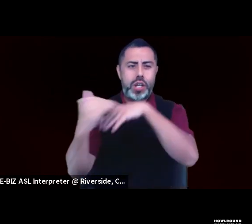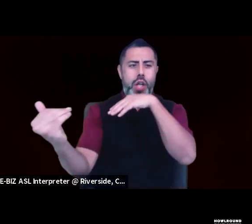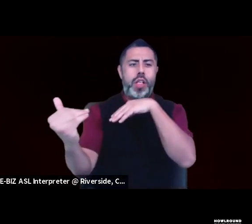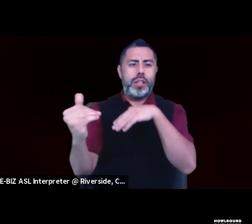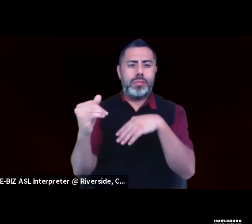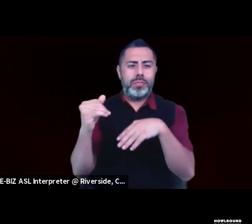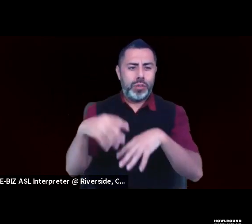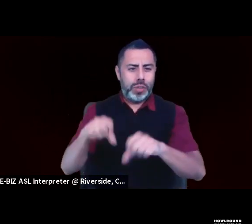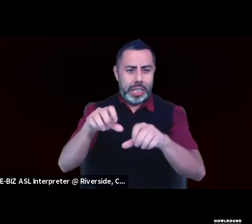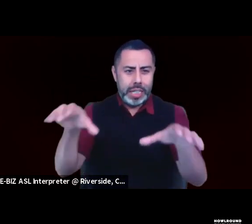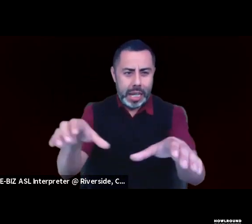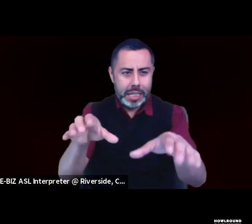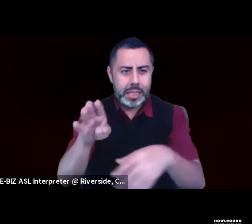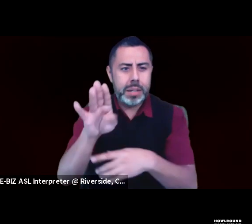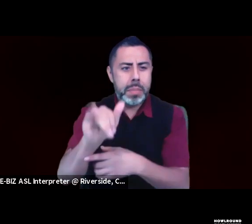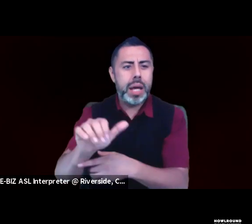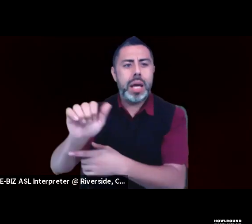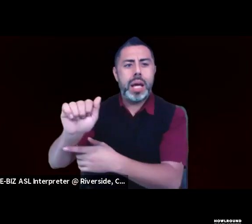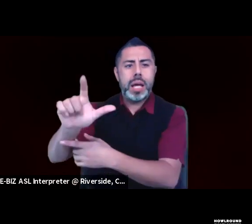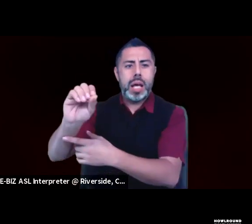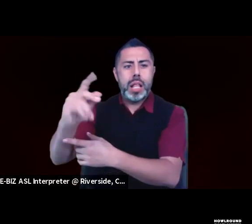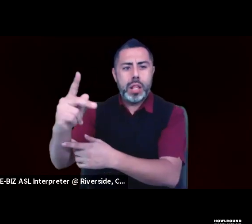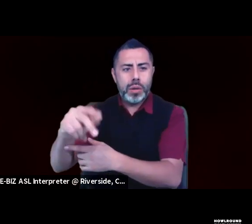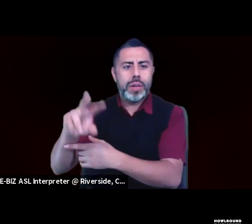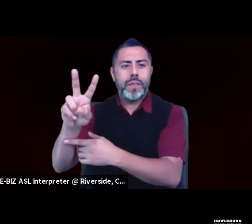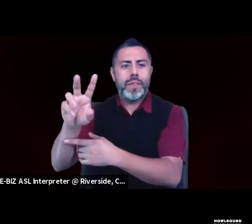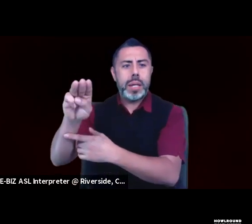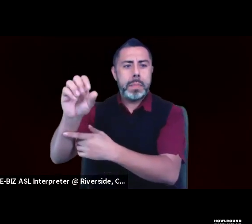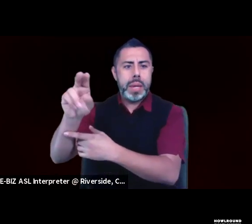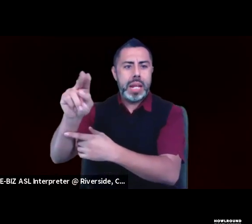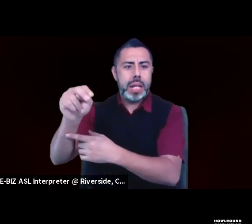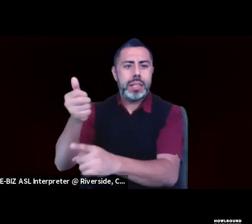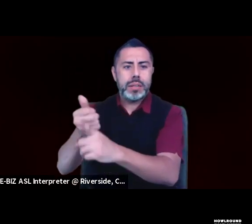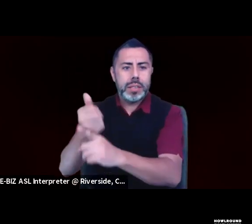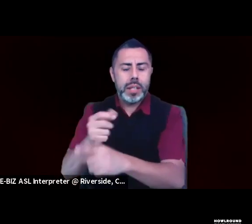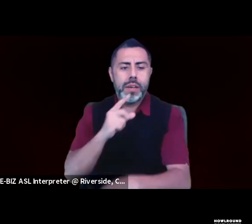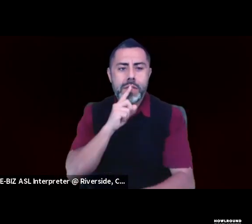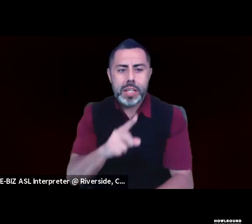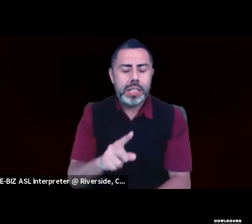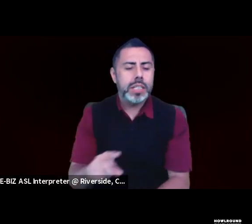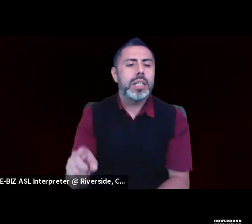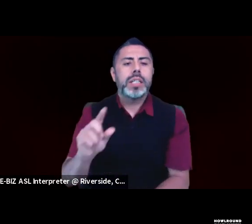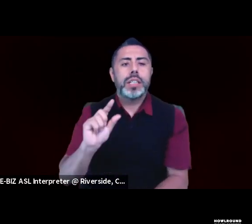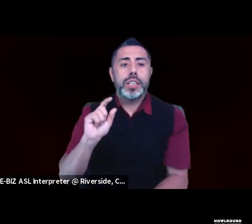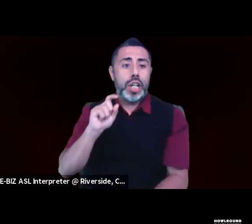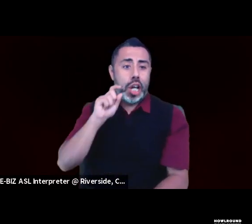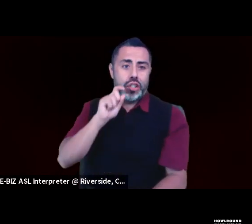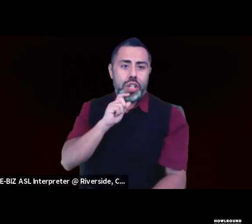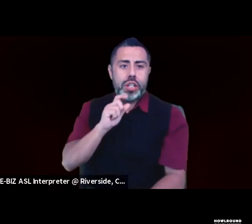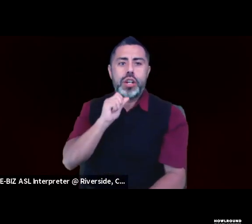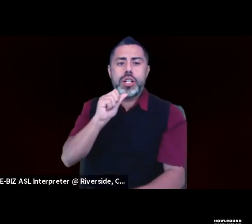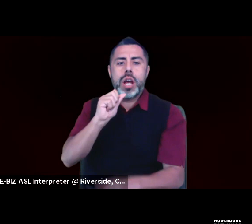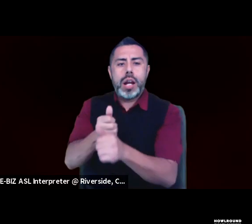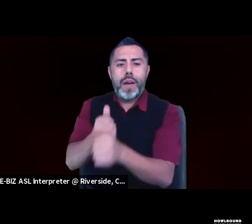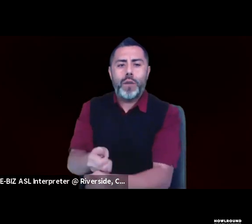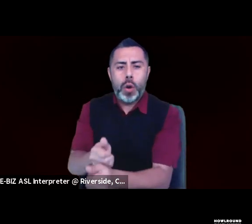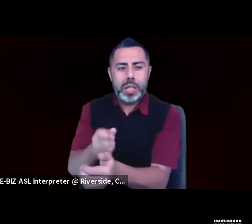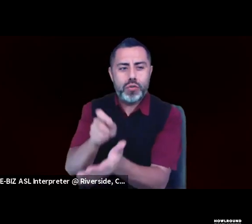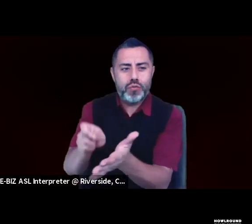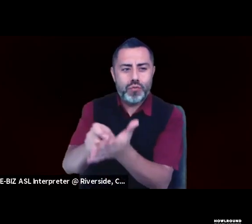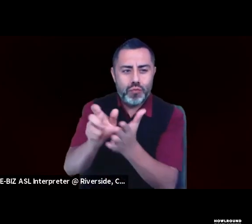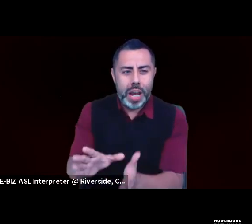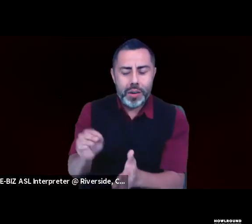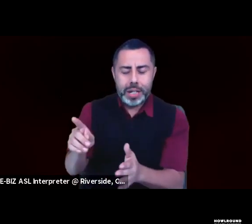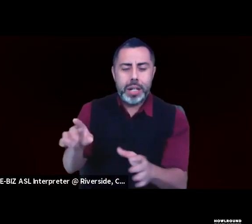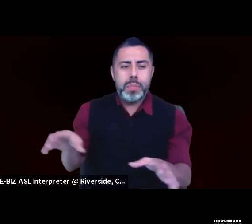Menon, a genderqueer, non-conforming writer and performance artist, said on Instagram Live recently, pushing us to